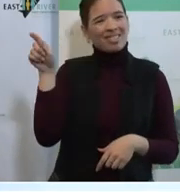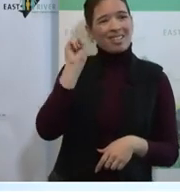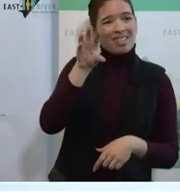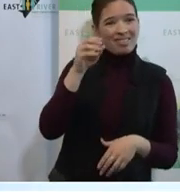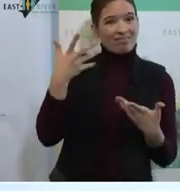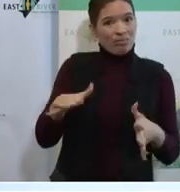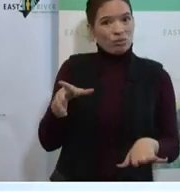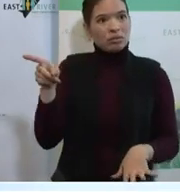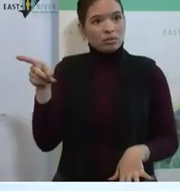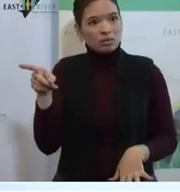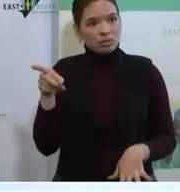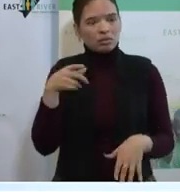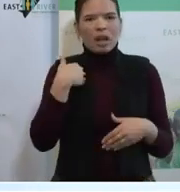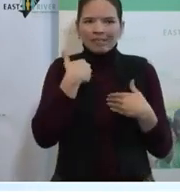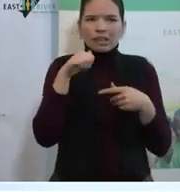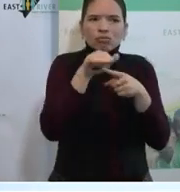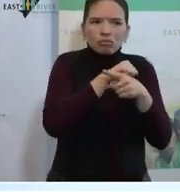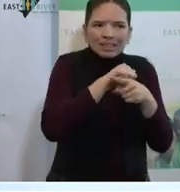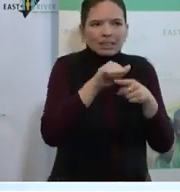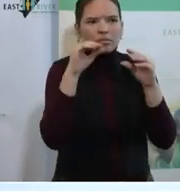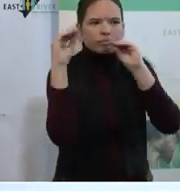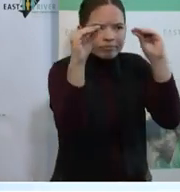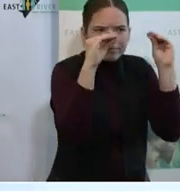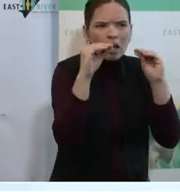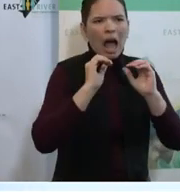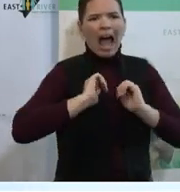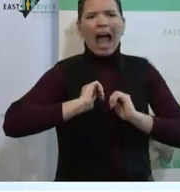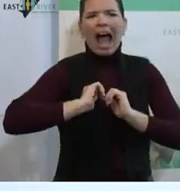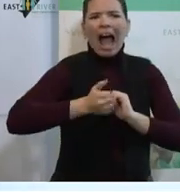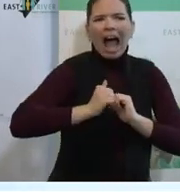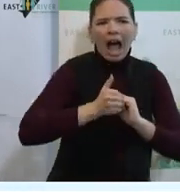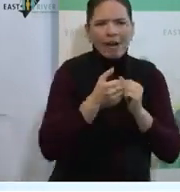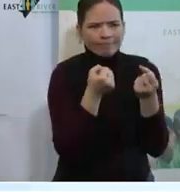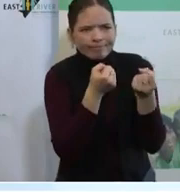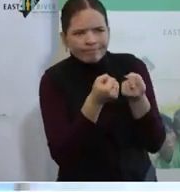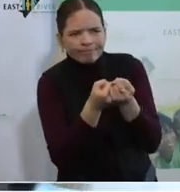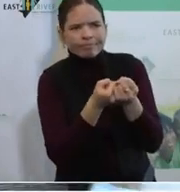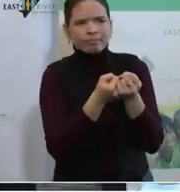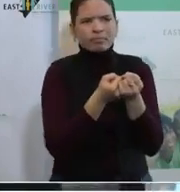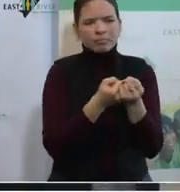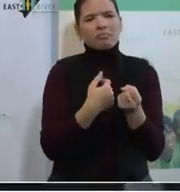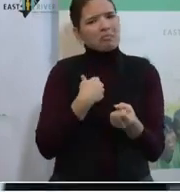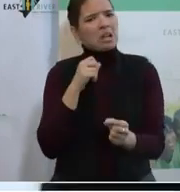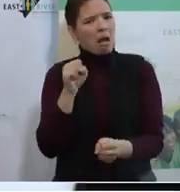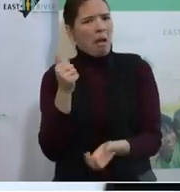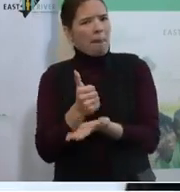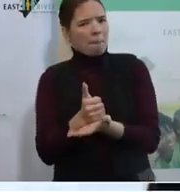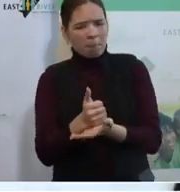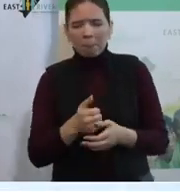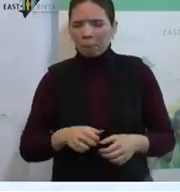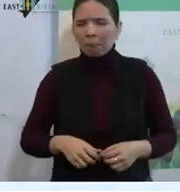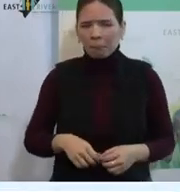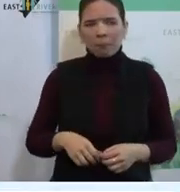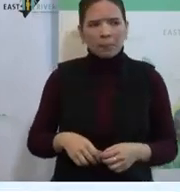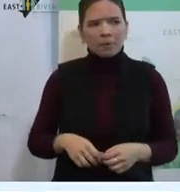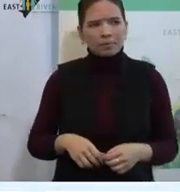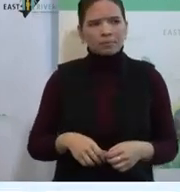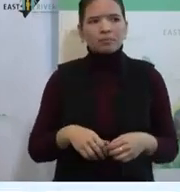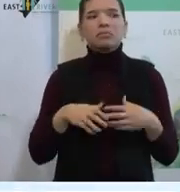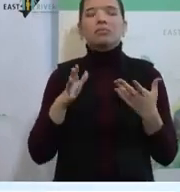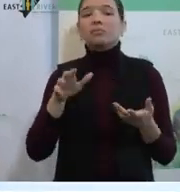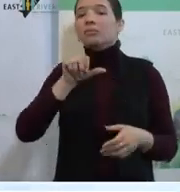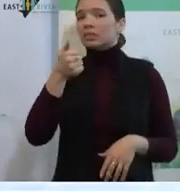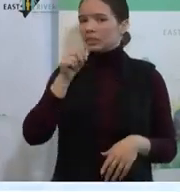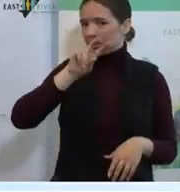So as long as your tax situation meets their training, we can help you. And then, Mayor Bowser,